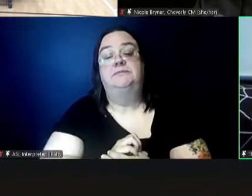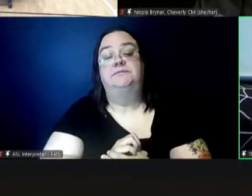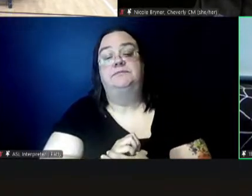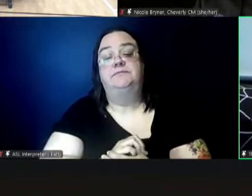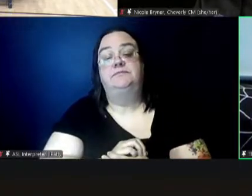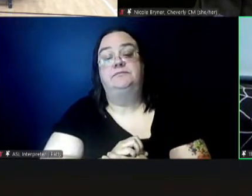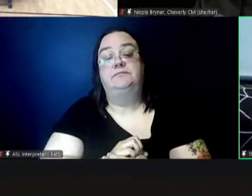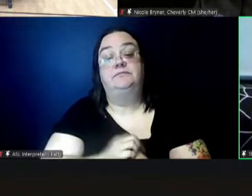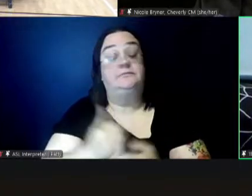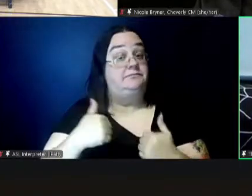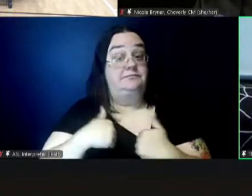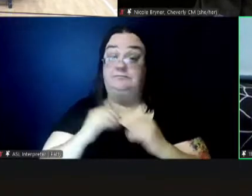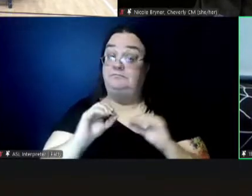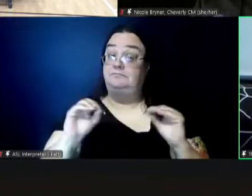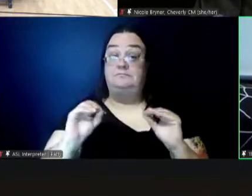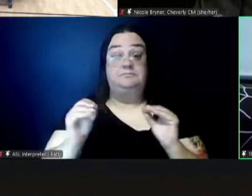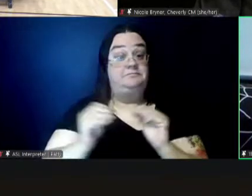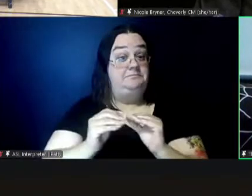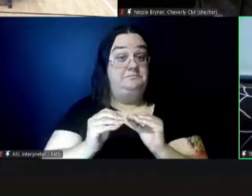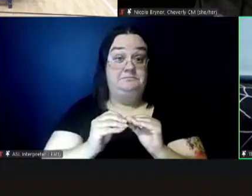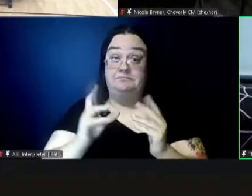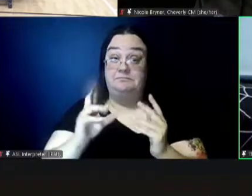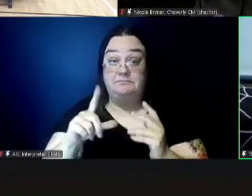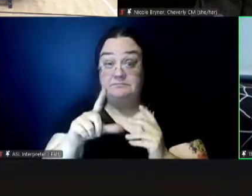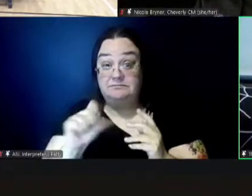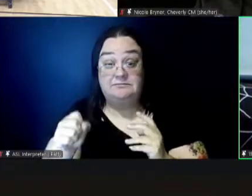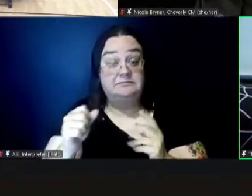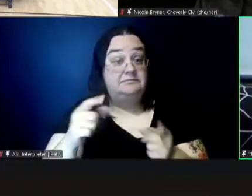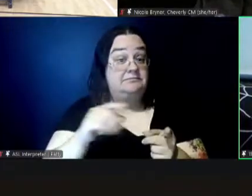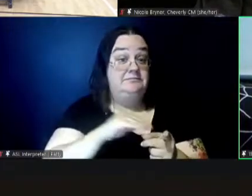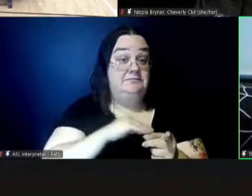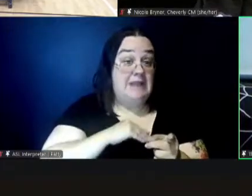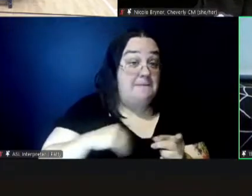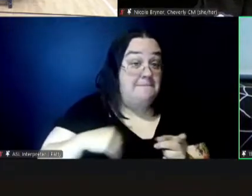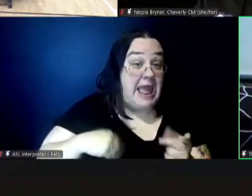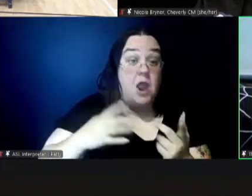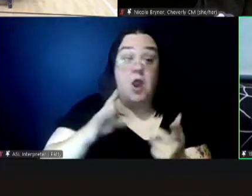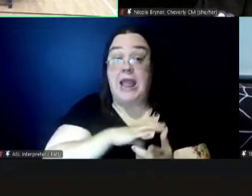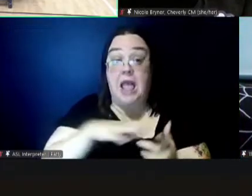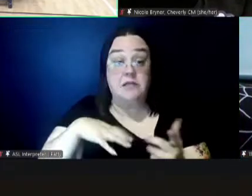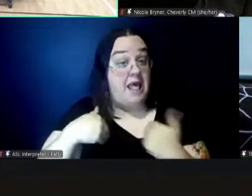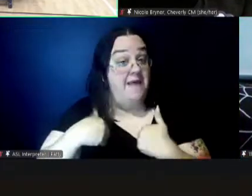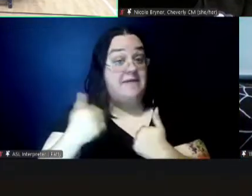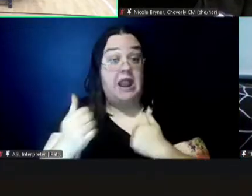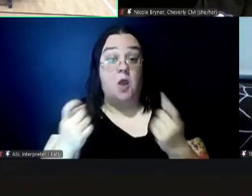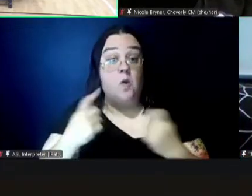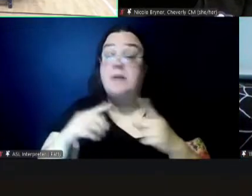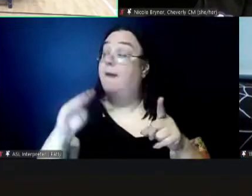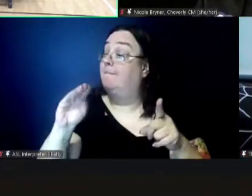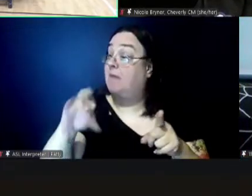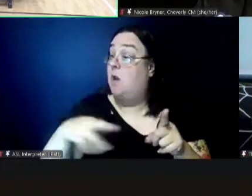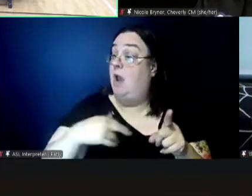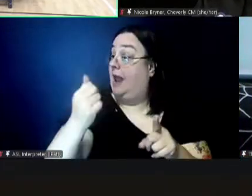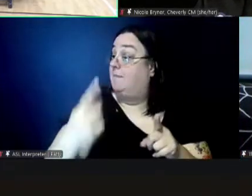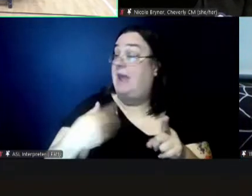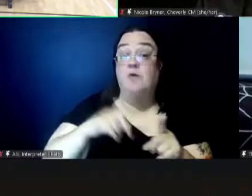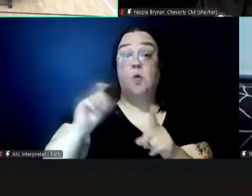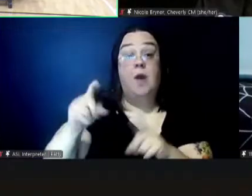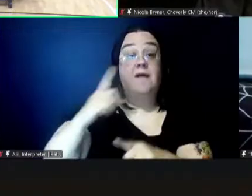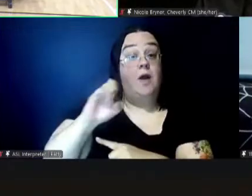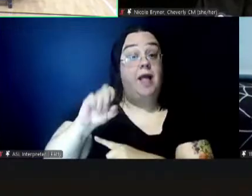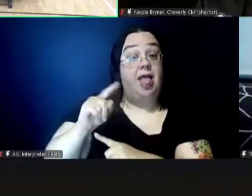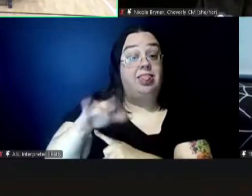I have nothing else, pending any questions from the mayor and council. Council, any questions for the Ethics Commission?